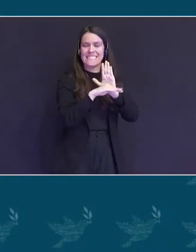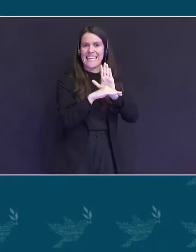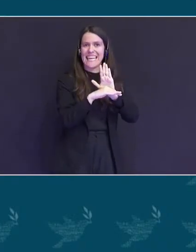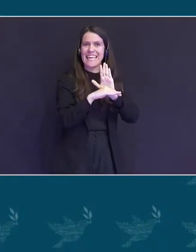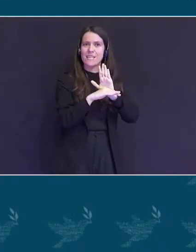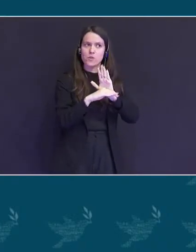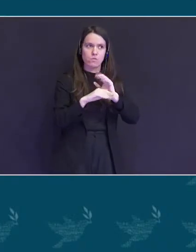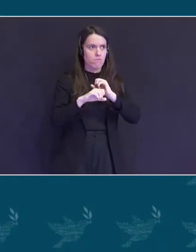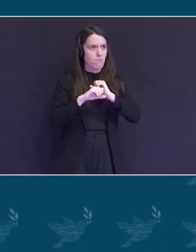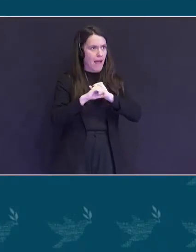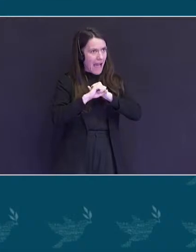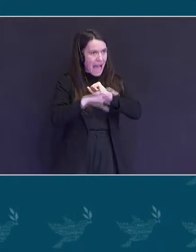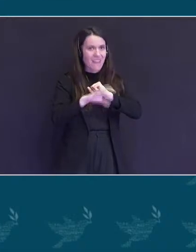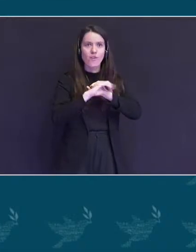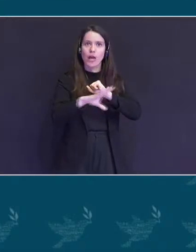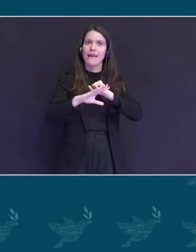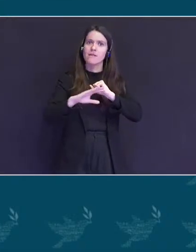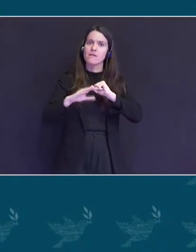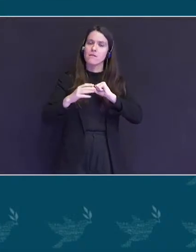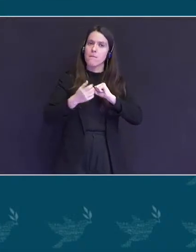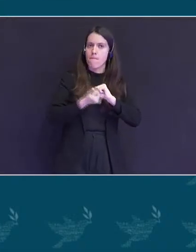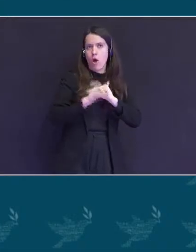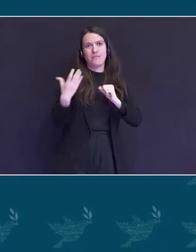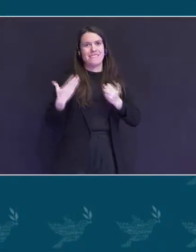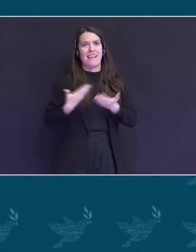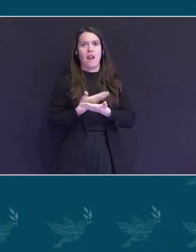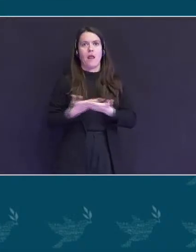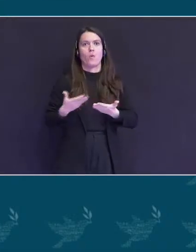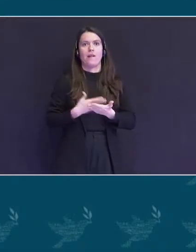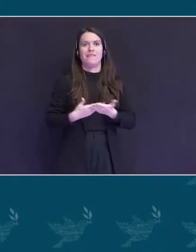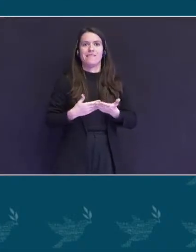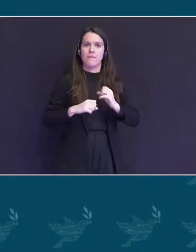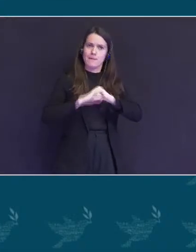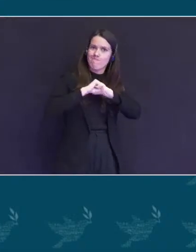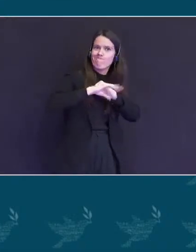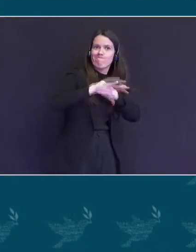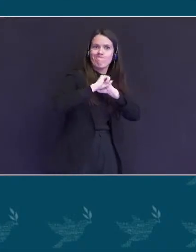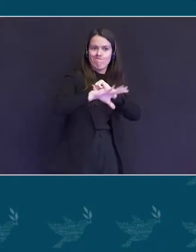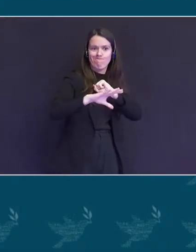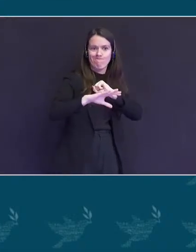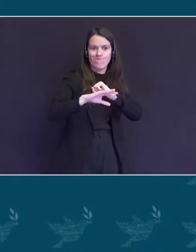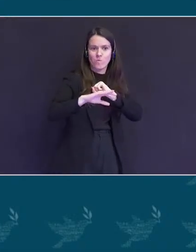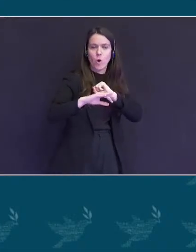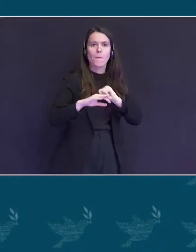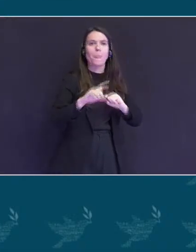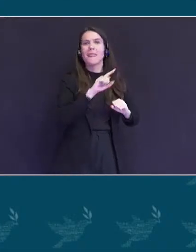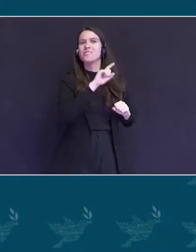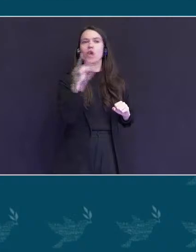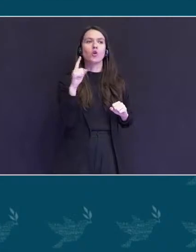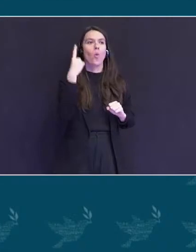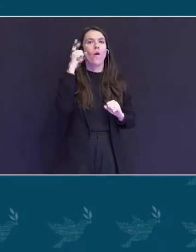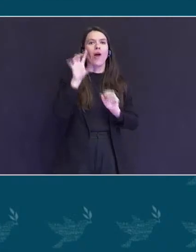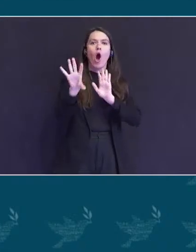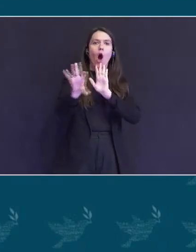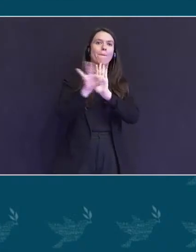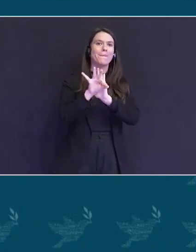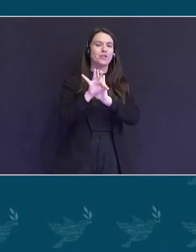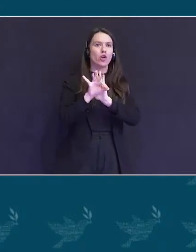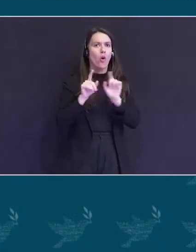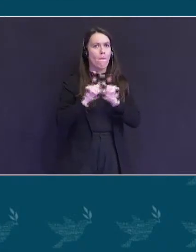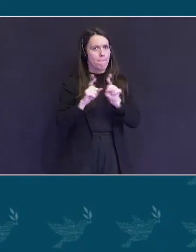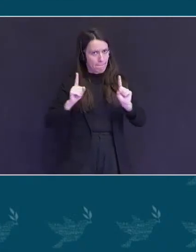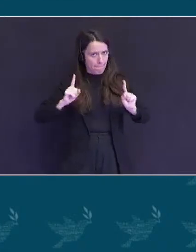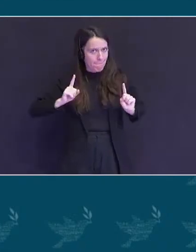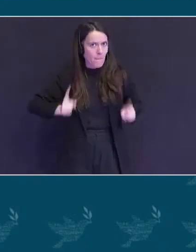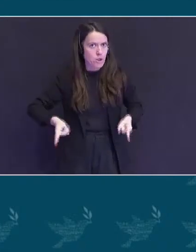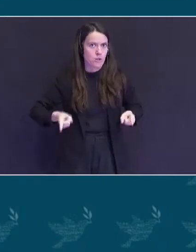of multilingualism so that it is not an option, but it is a requirement. And